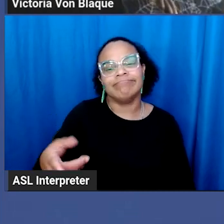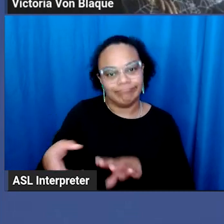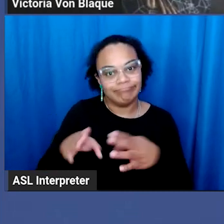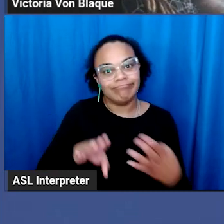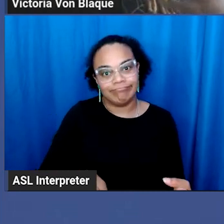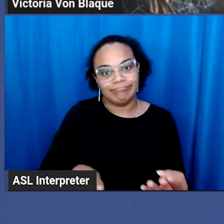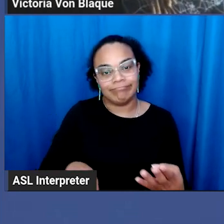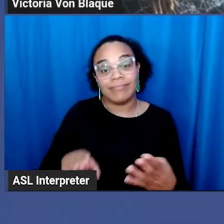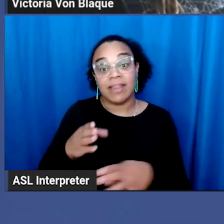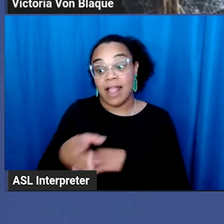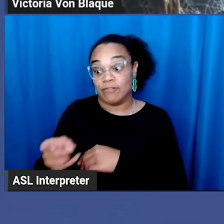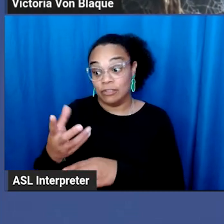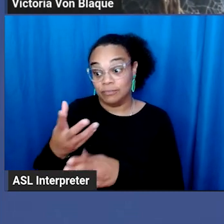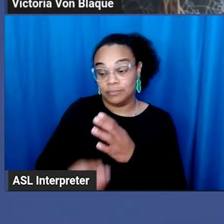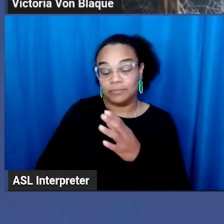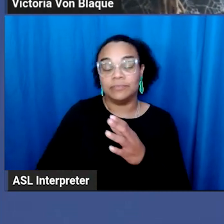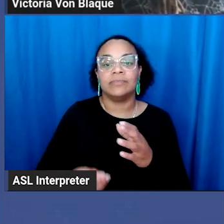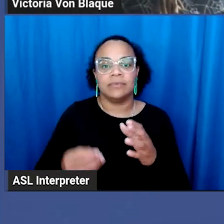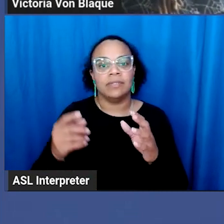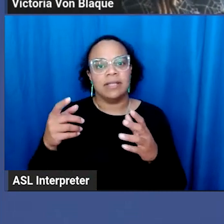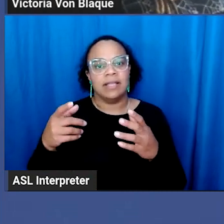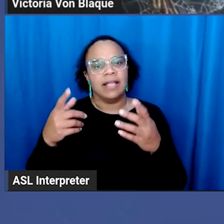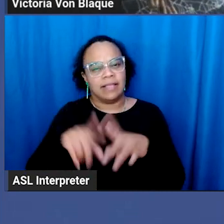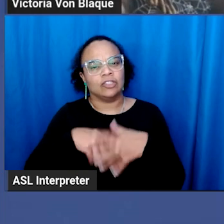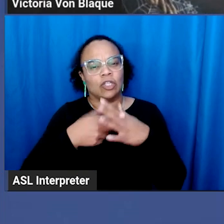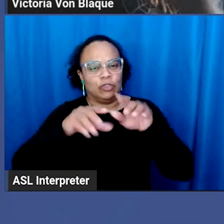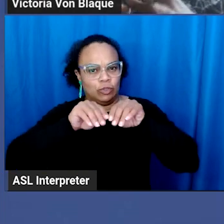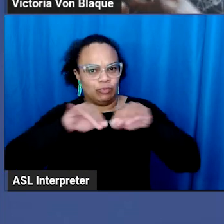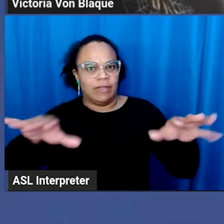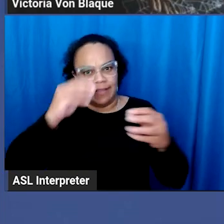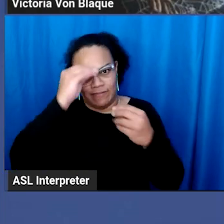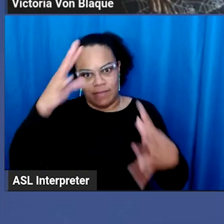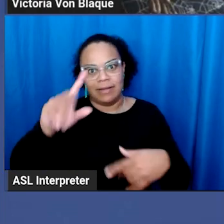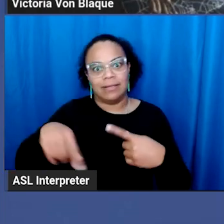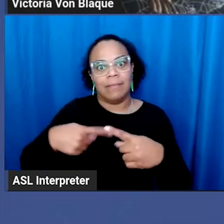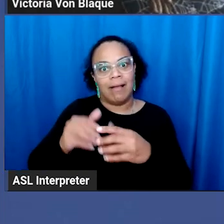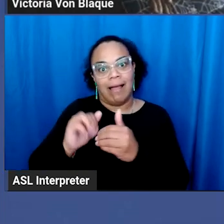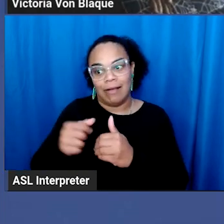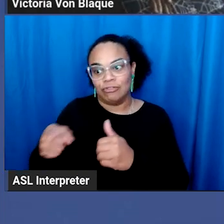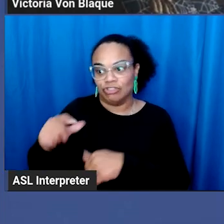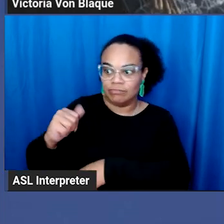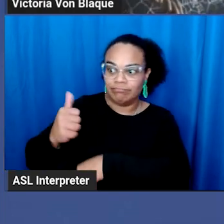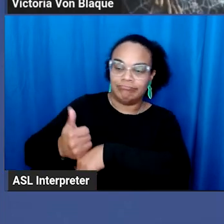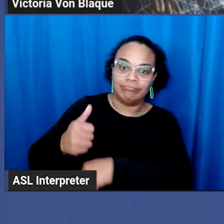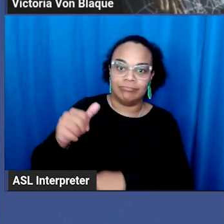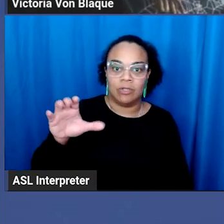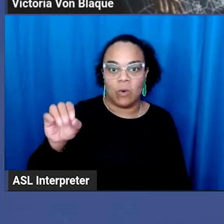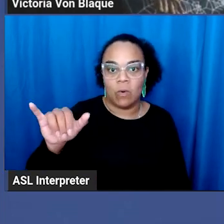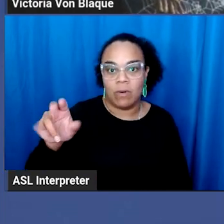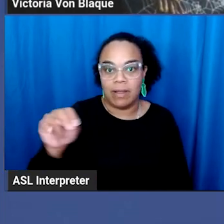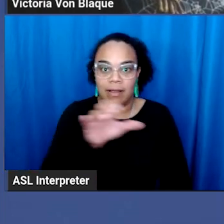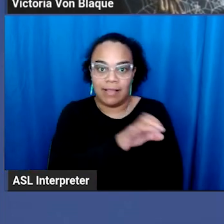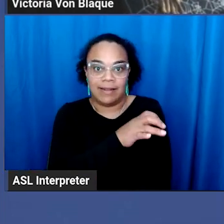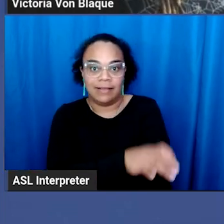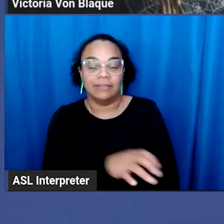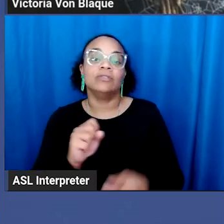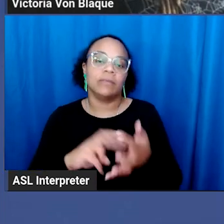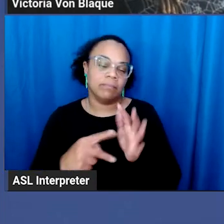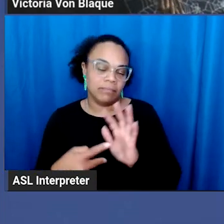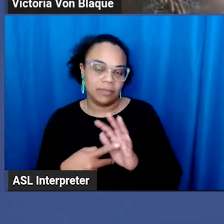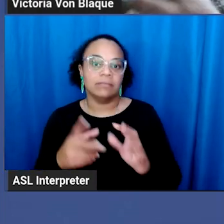it was televised that, she started the Coin Clinic. And so we had a larger audience listening, like